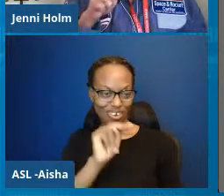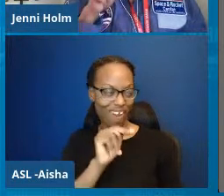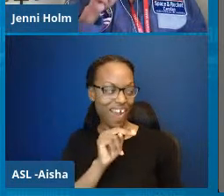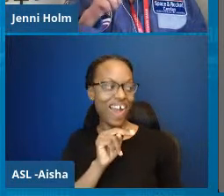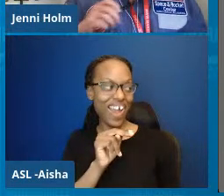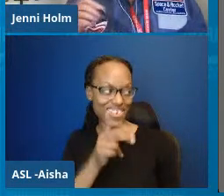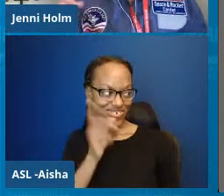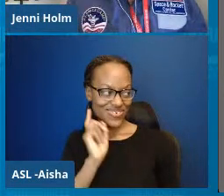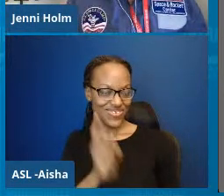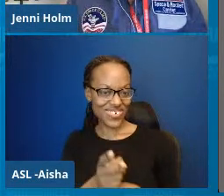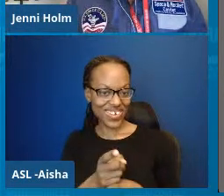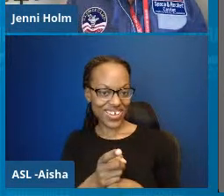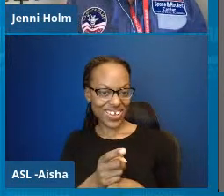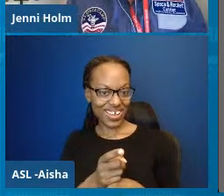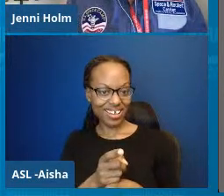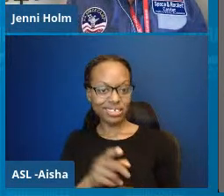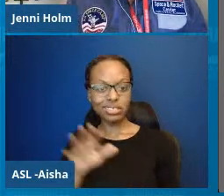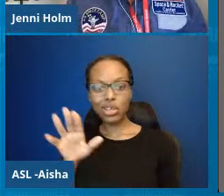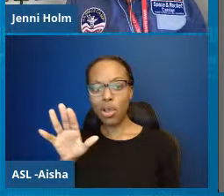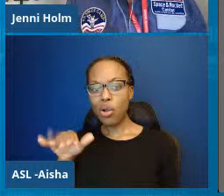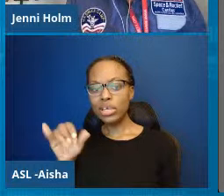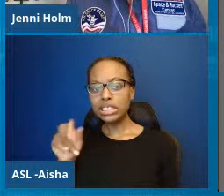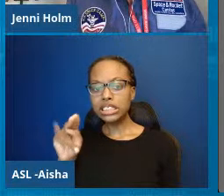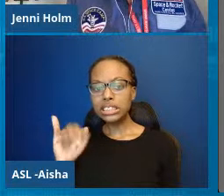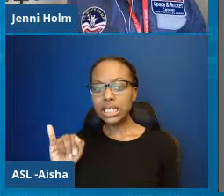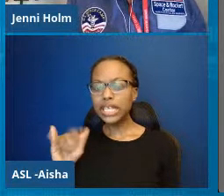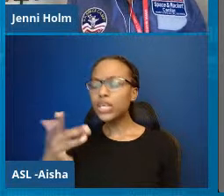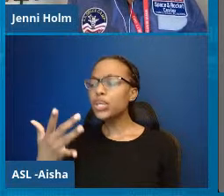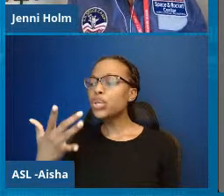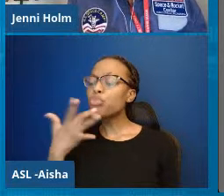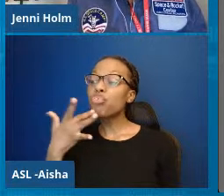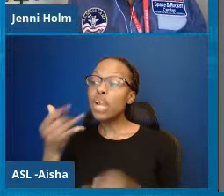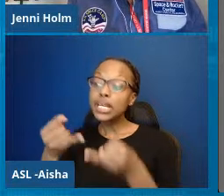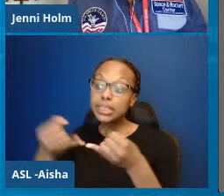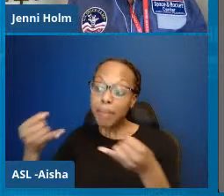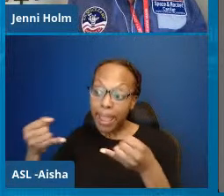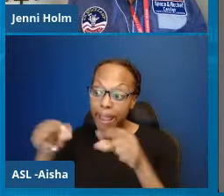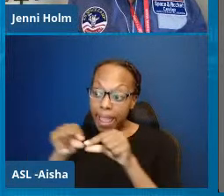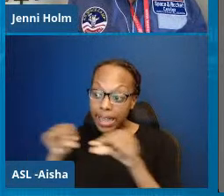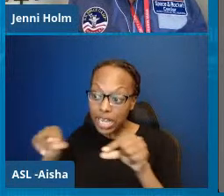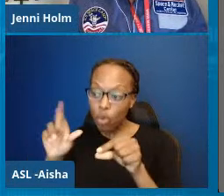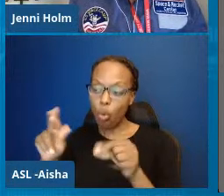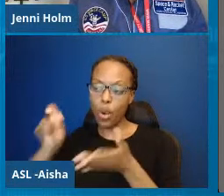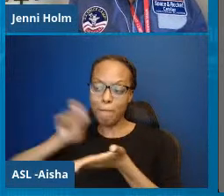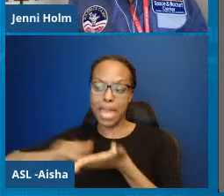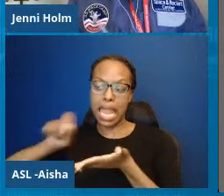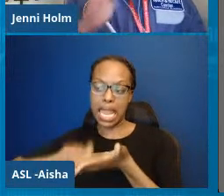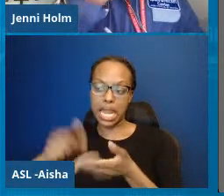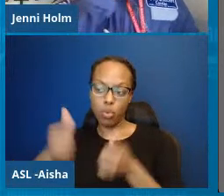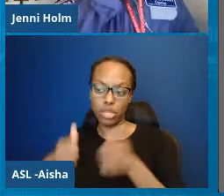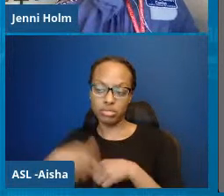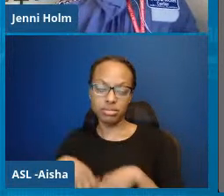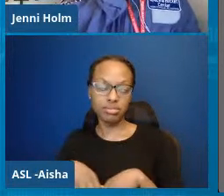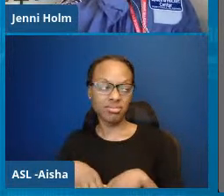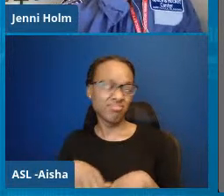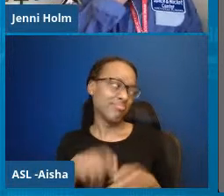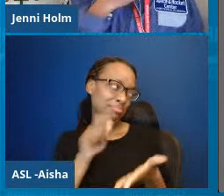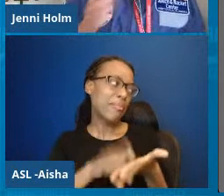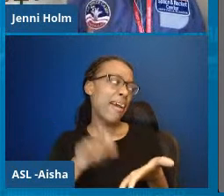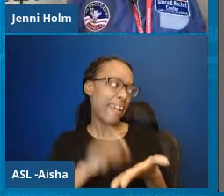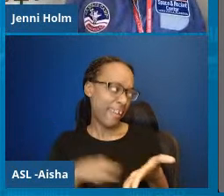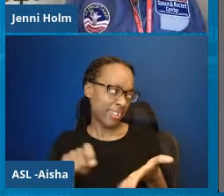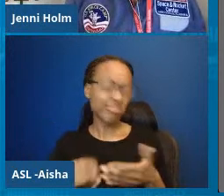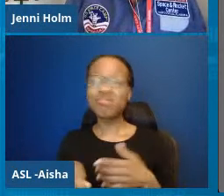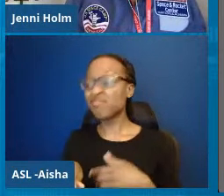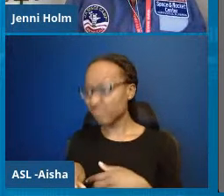Jenny, would you use a piece of pasta or that pen in your hand? I think the pen. All right, so that's fair enough. So that's what Buzz Aldrin did. He actually